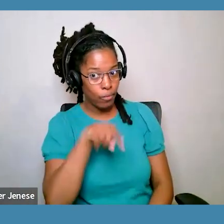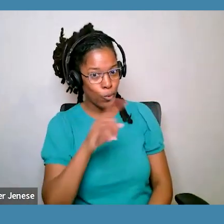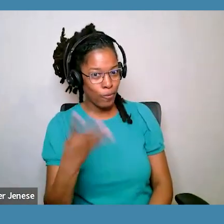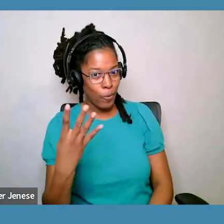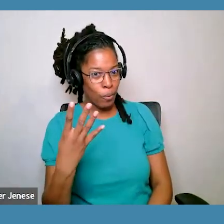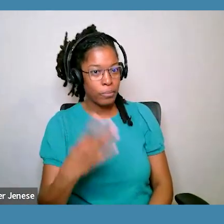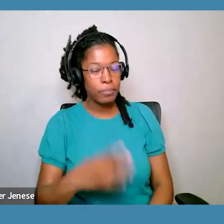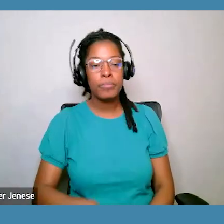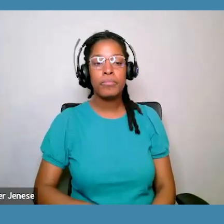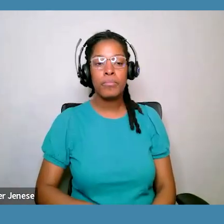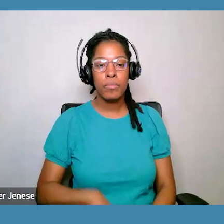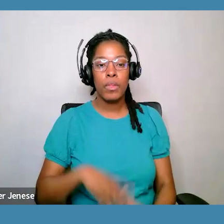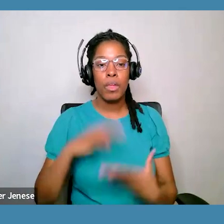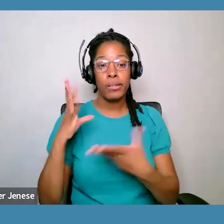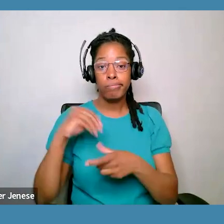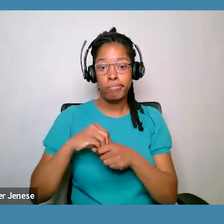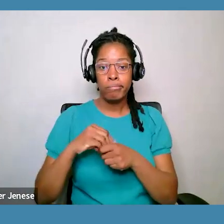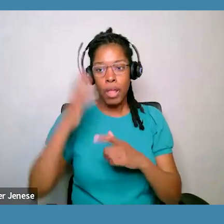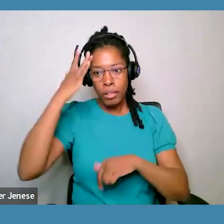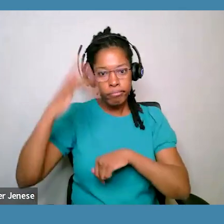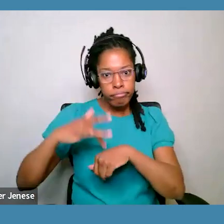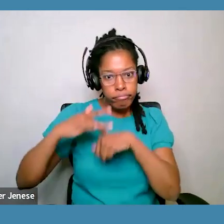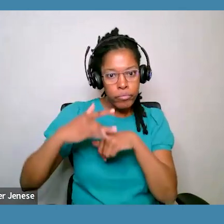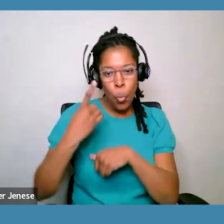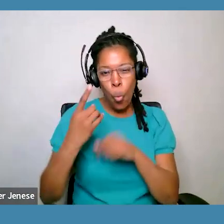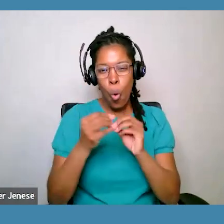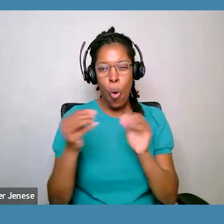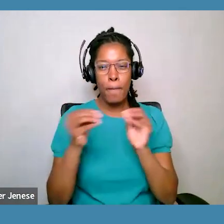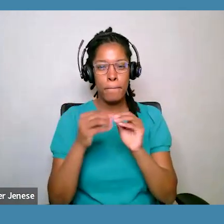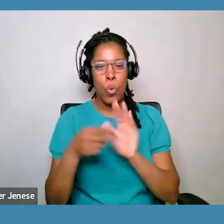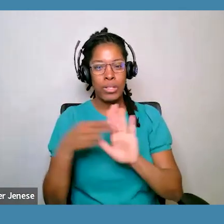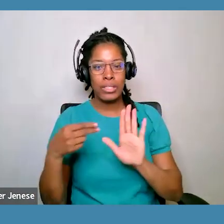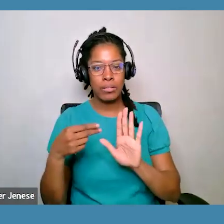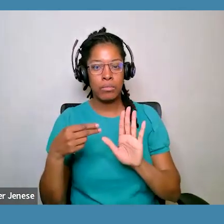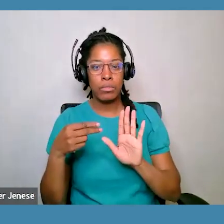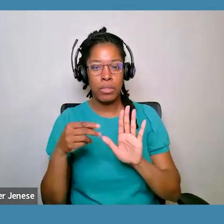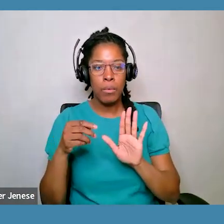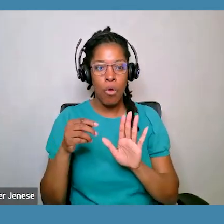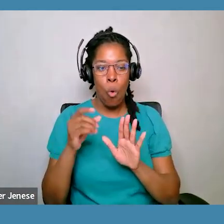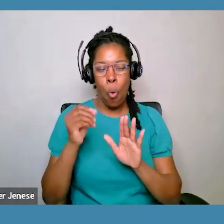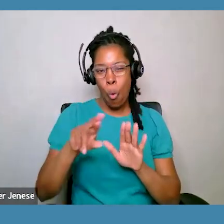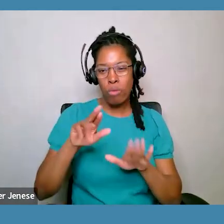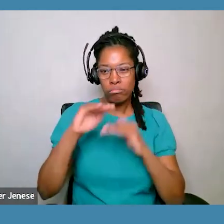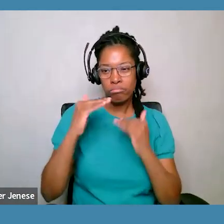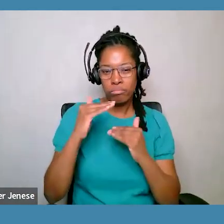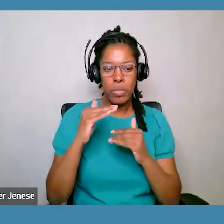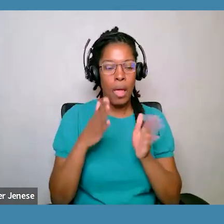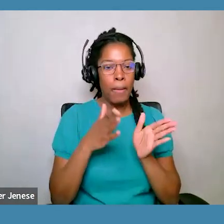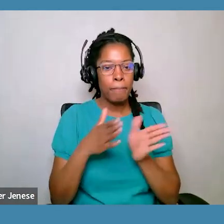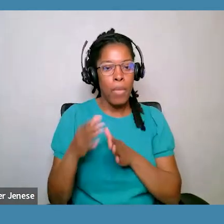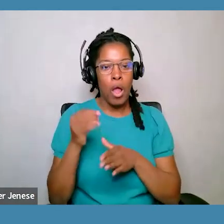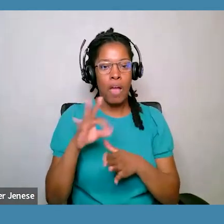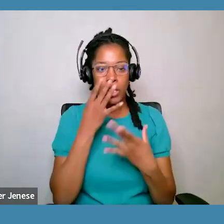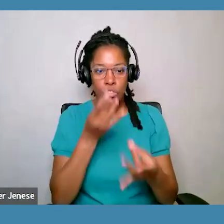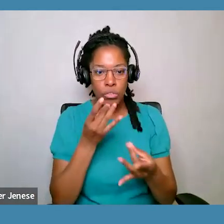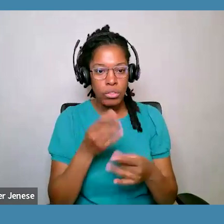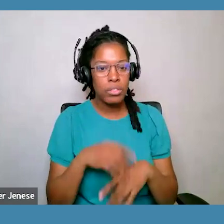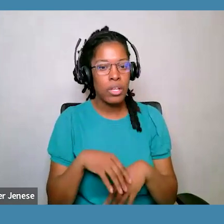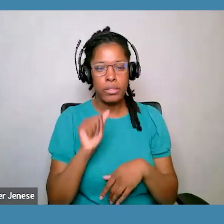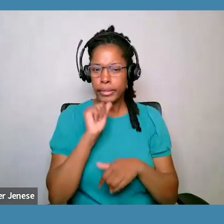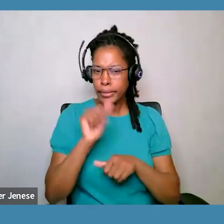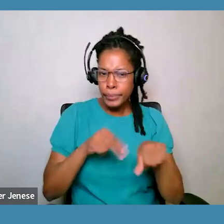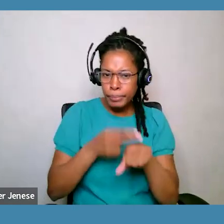Encompassing preoccupation with one or more stereotyped and restricted patterns of interest that's abnormal, either in intensity